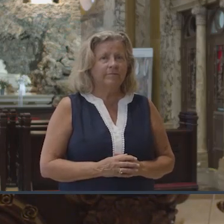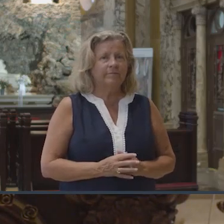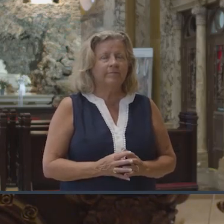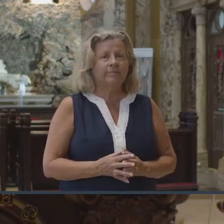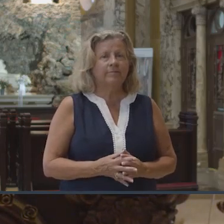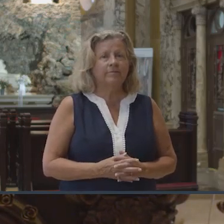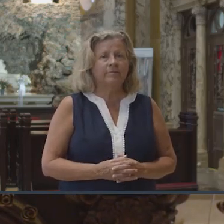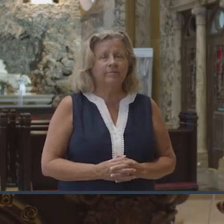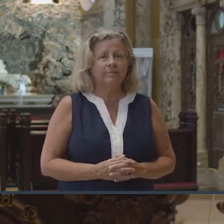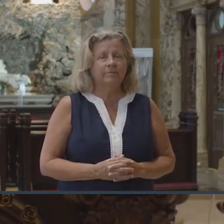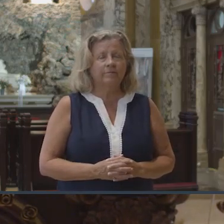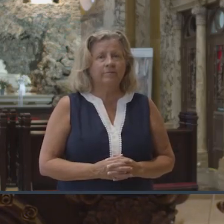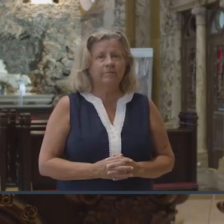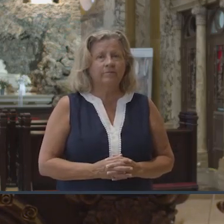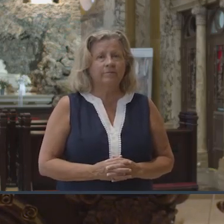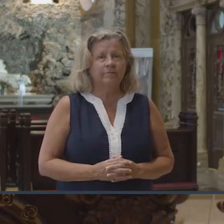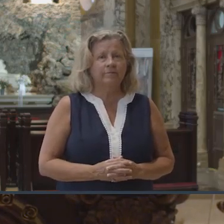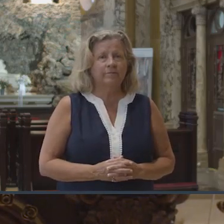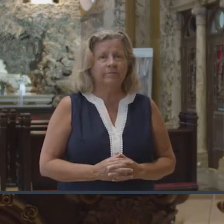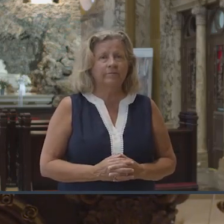humanity.